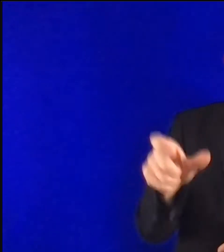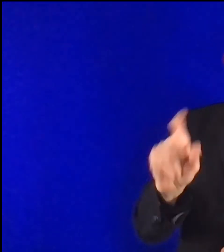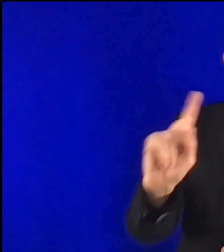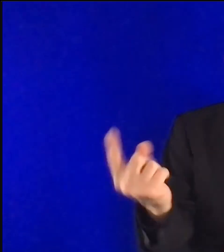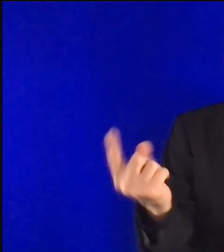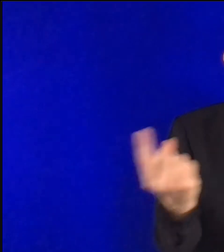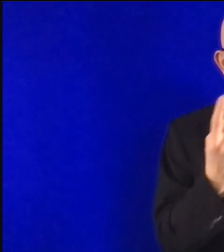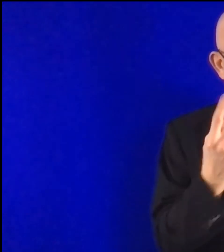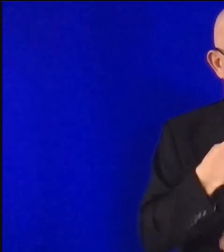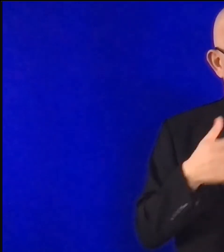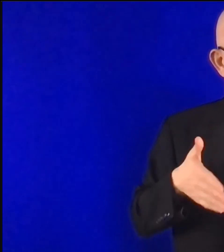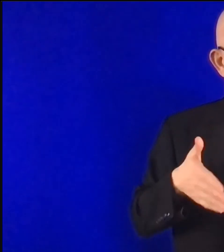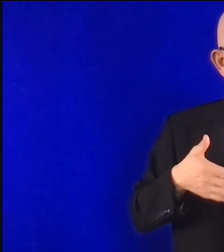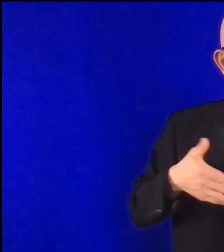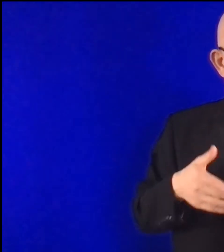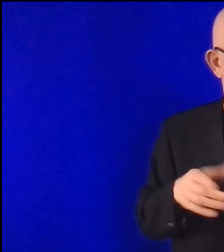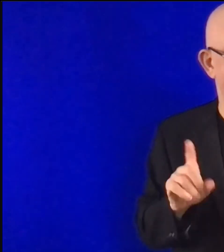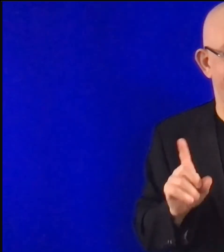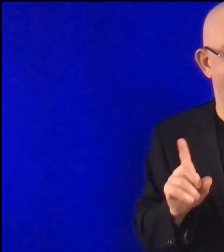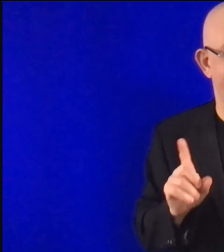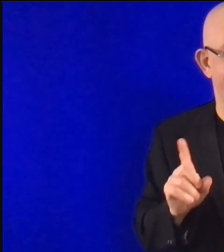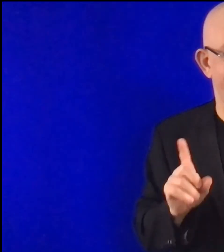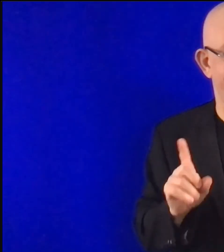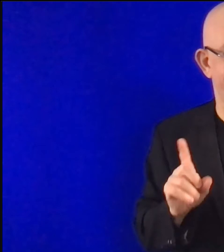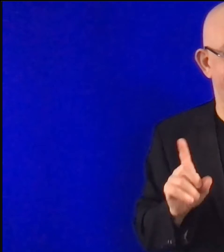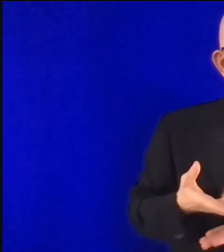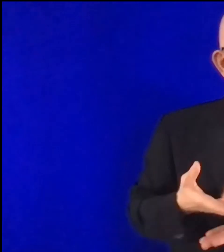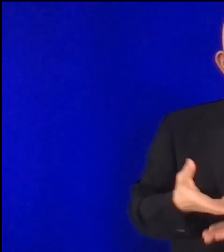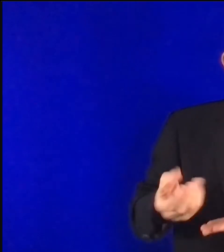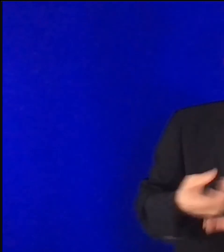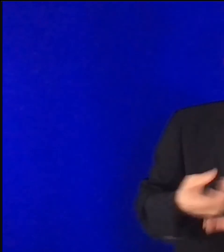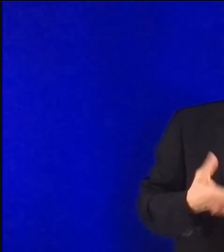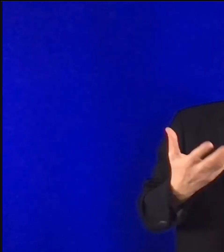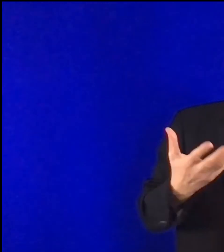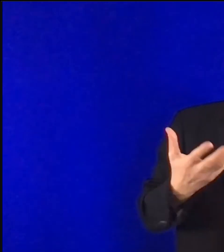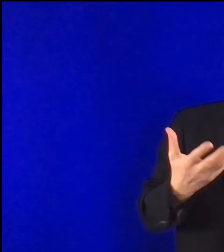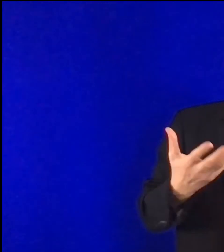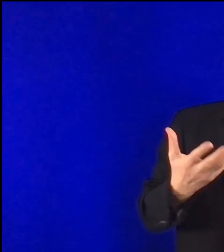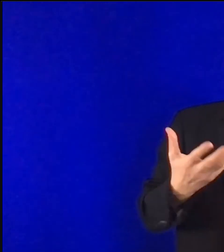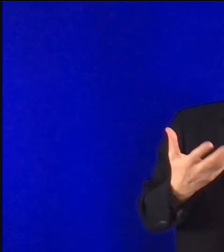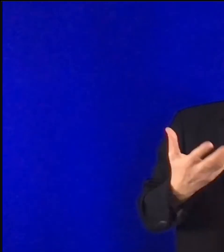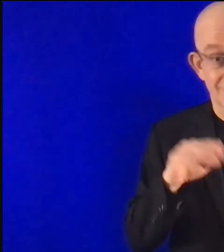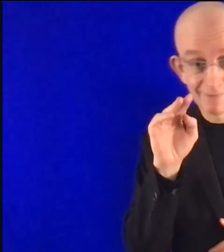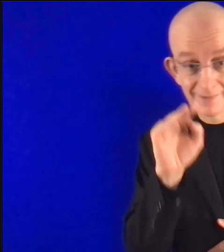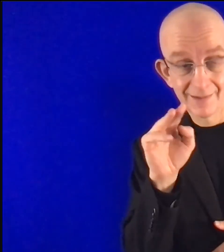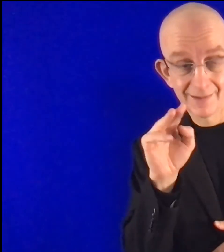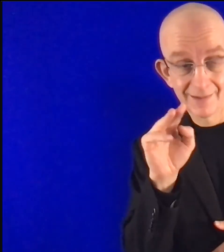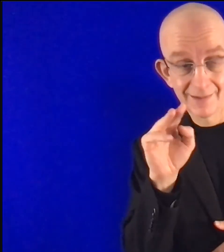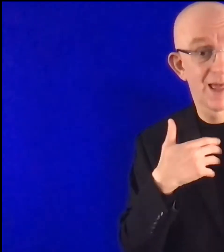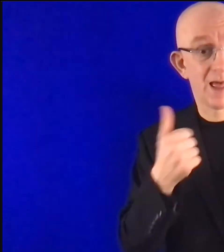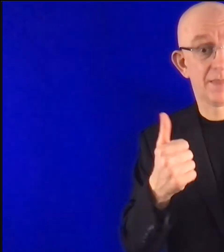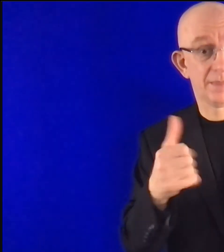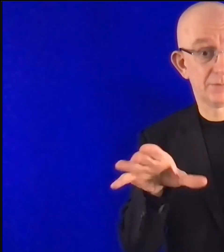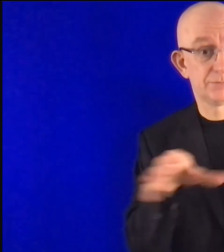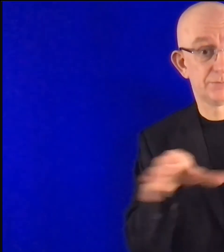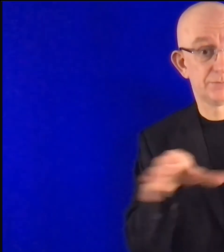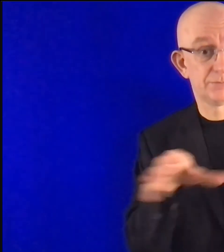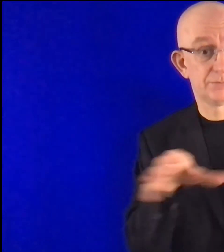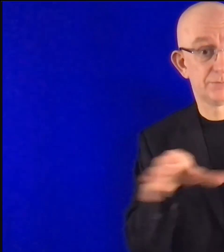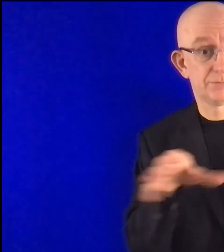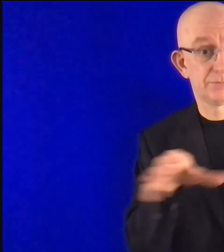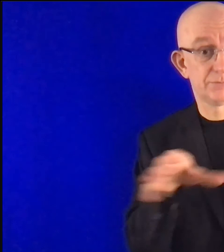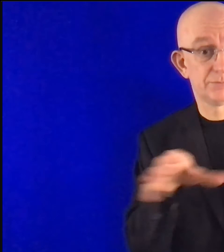more referrals. So this is the kind of situation that women with disabilities are in. When